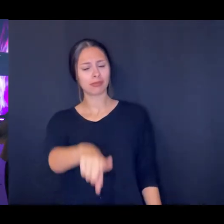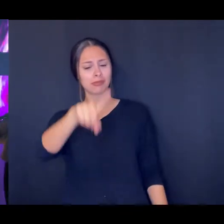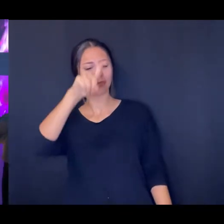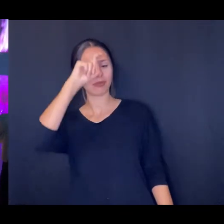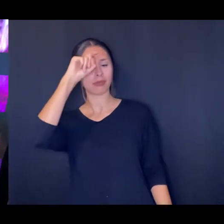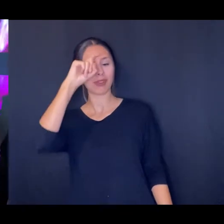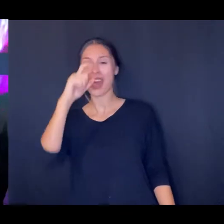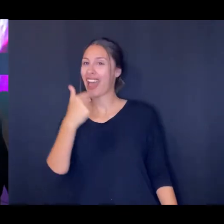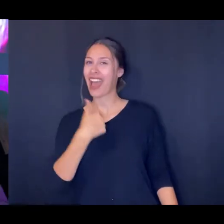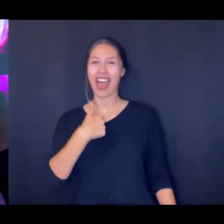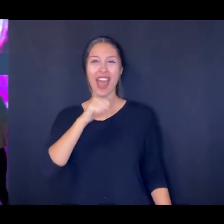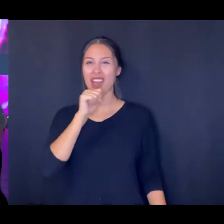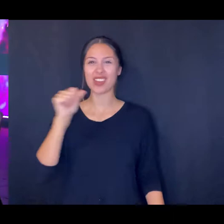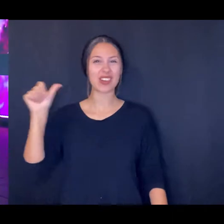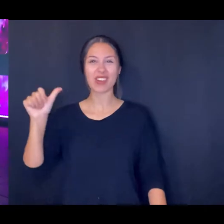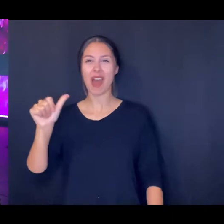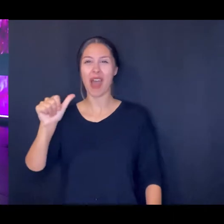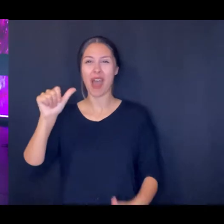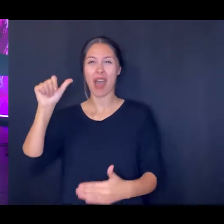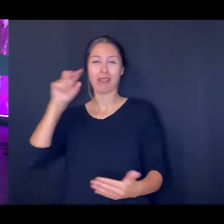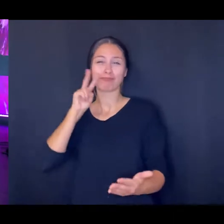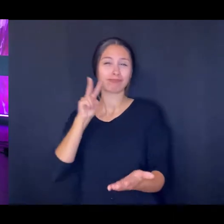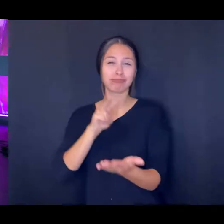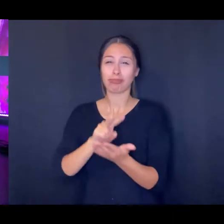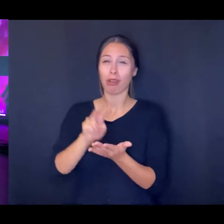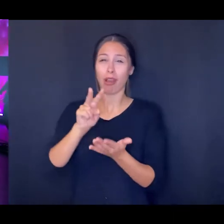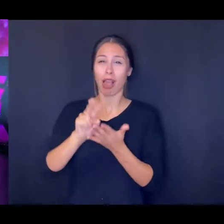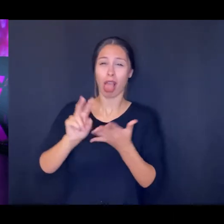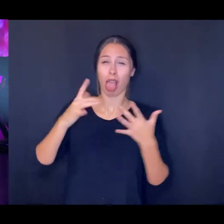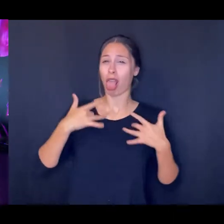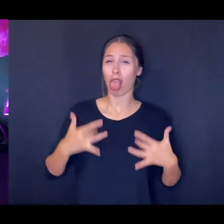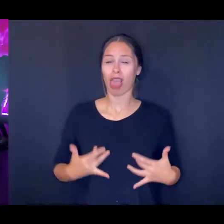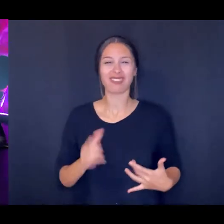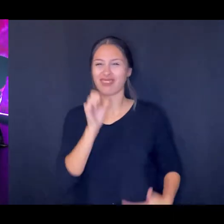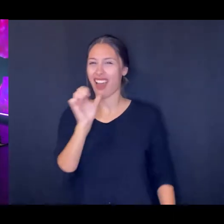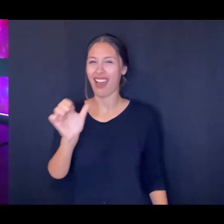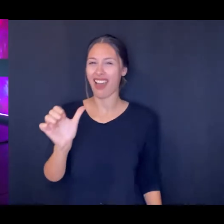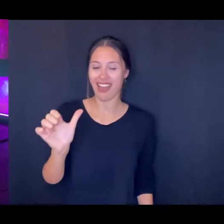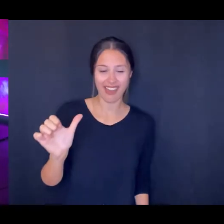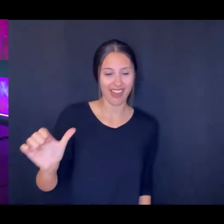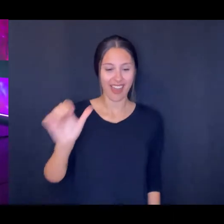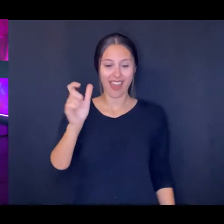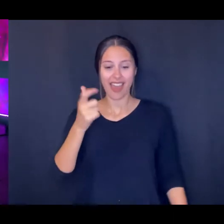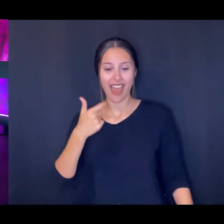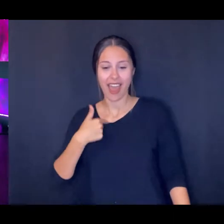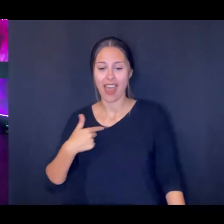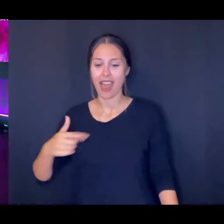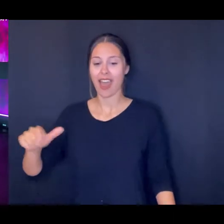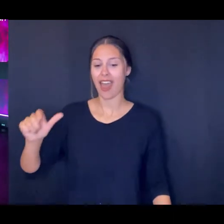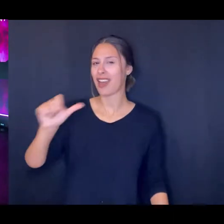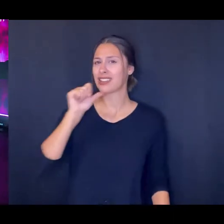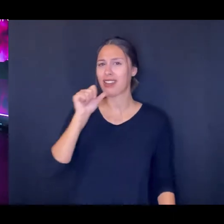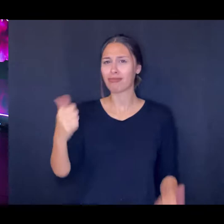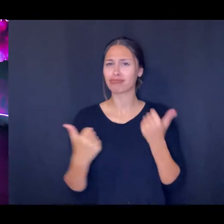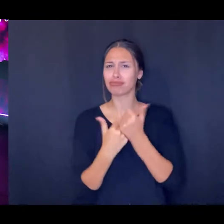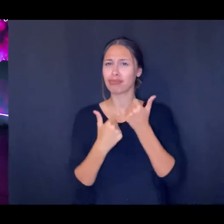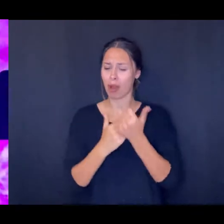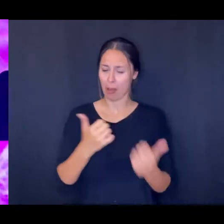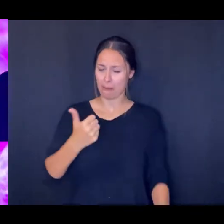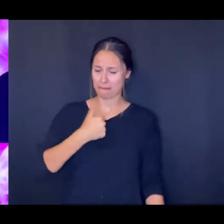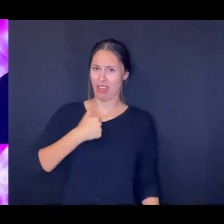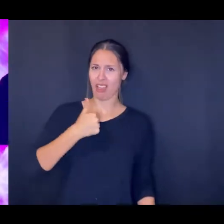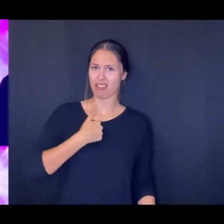no sense. So I won't be going under. I'm